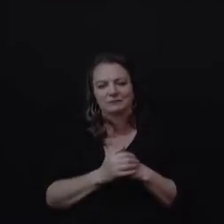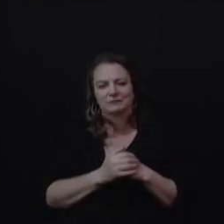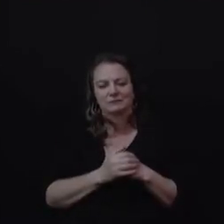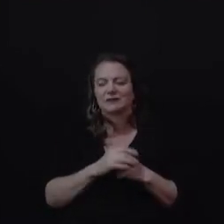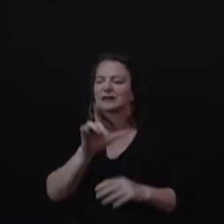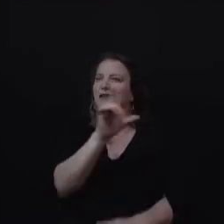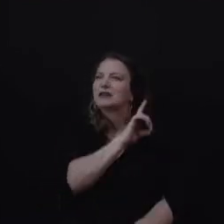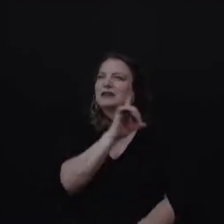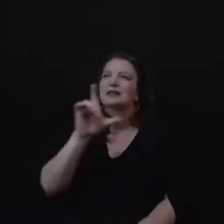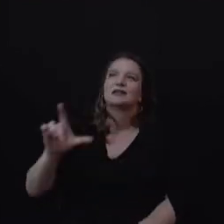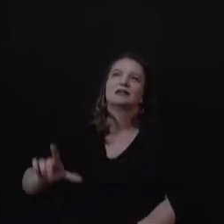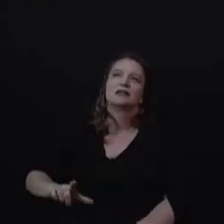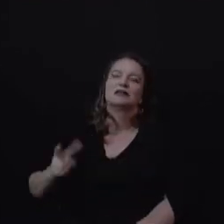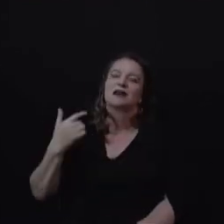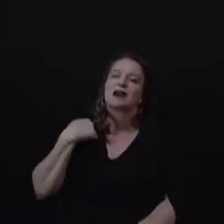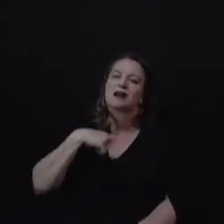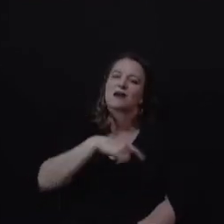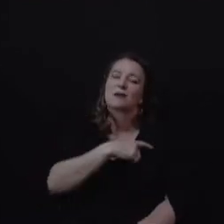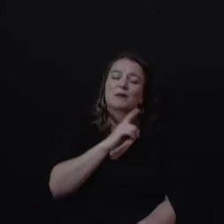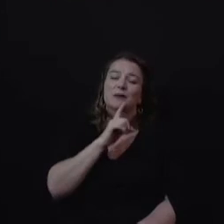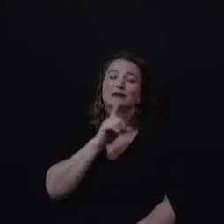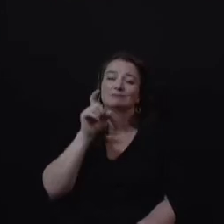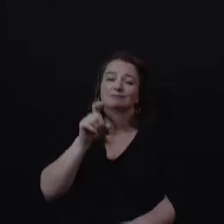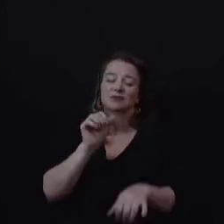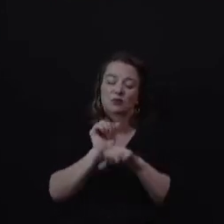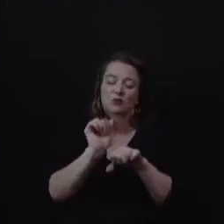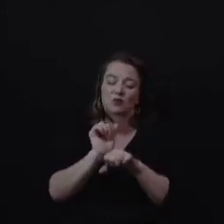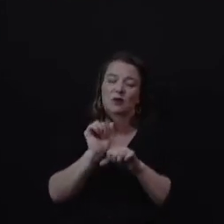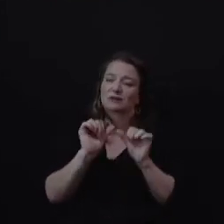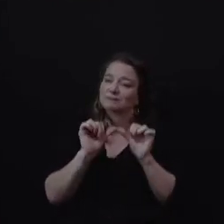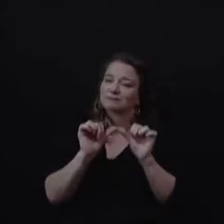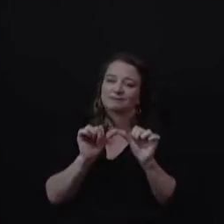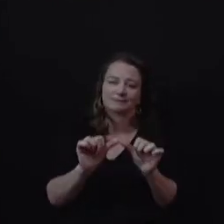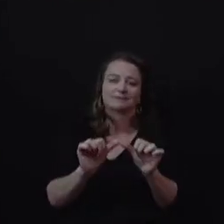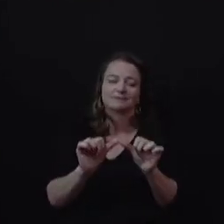Lord, we are a work in progress.